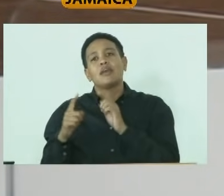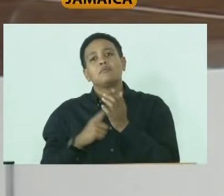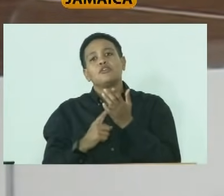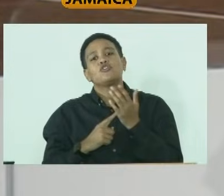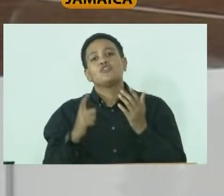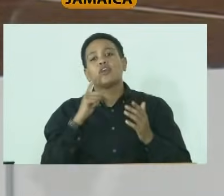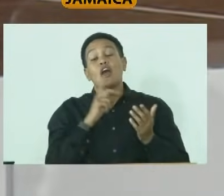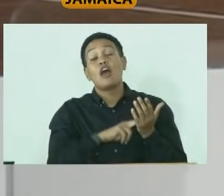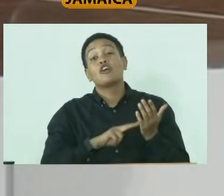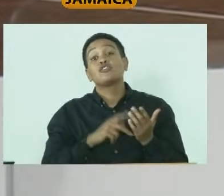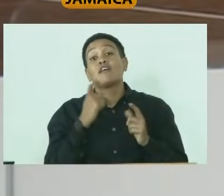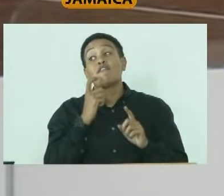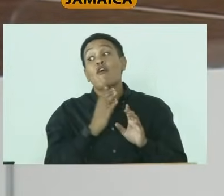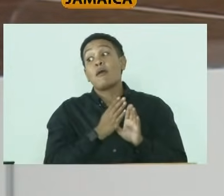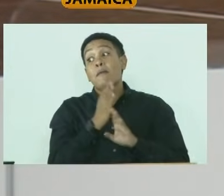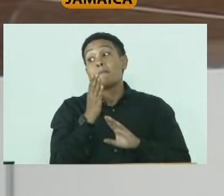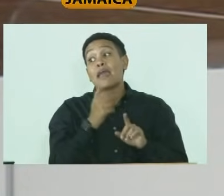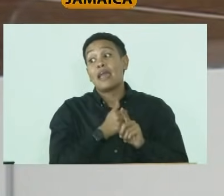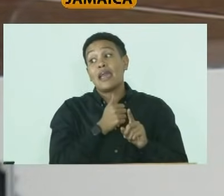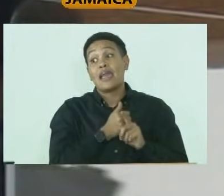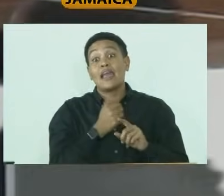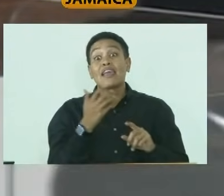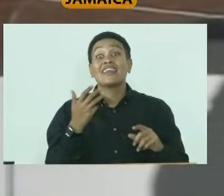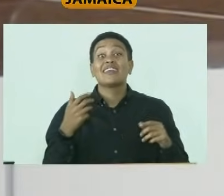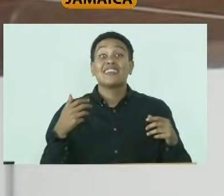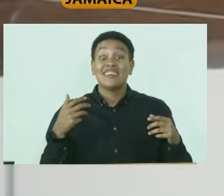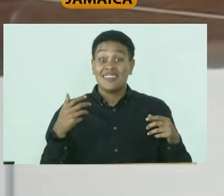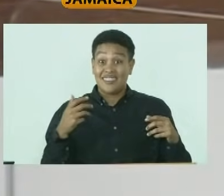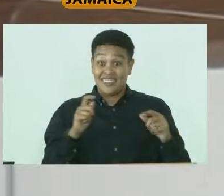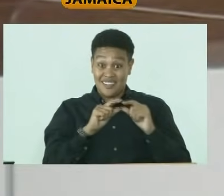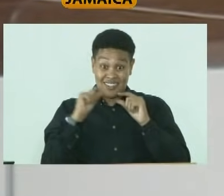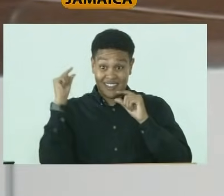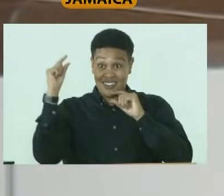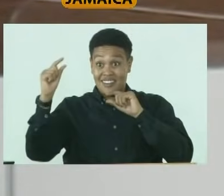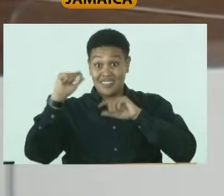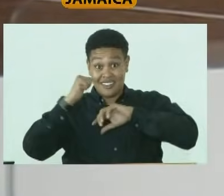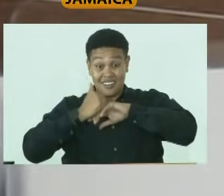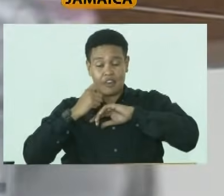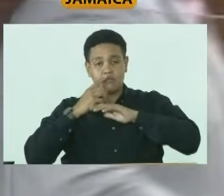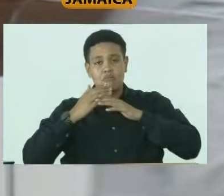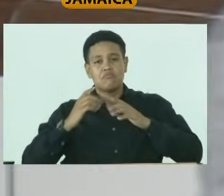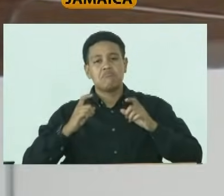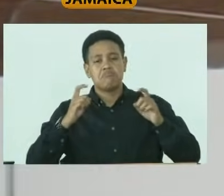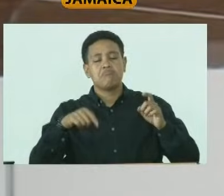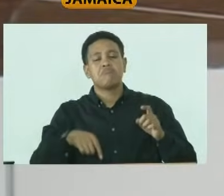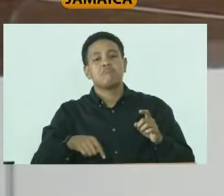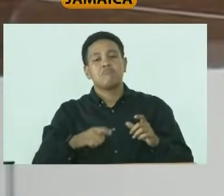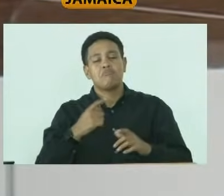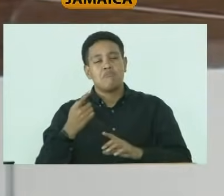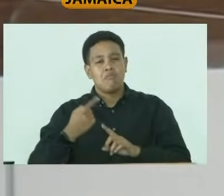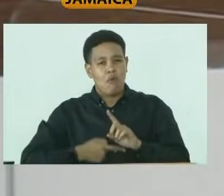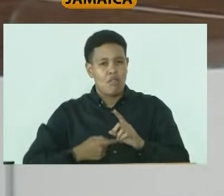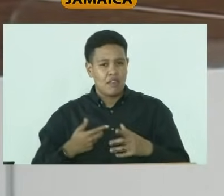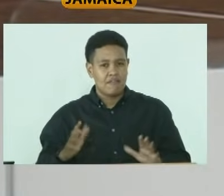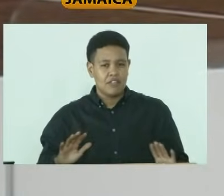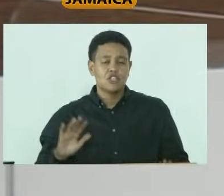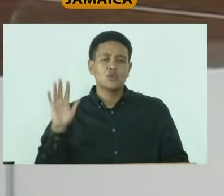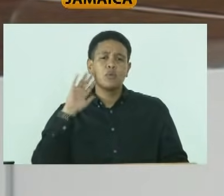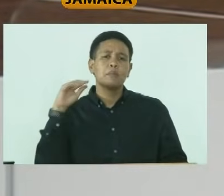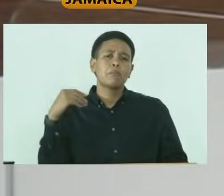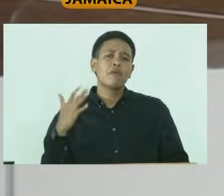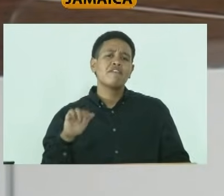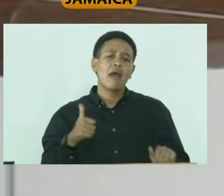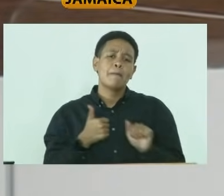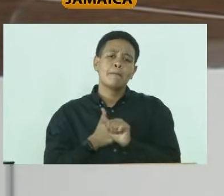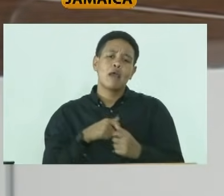main microwave backbone radios are to be awarded by the end of this month. The microwave network will provide backup connectivity